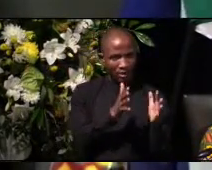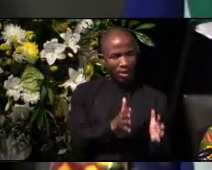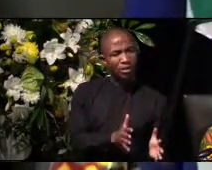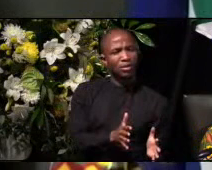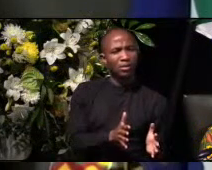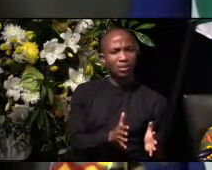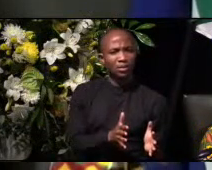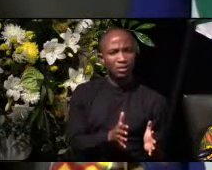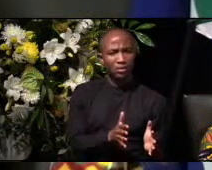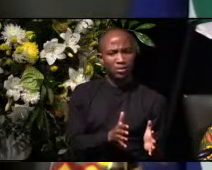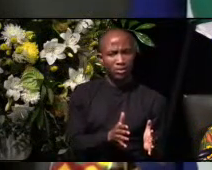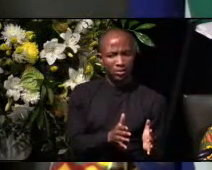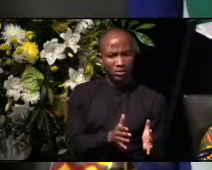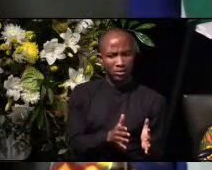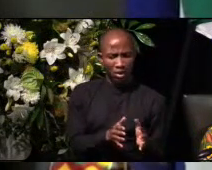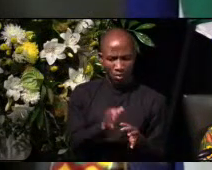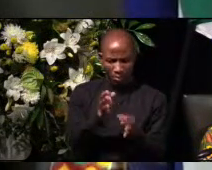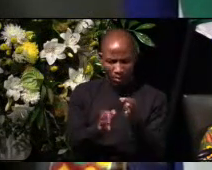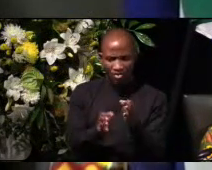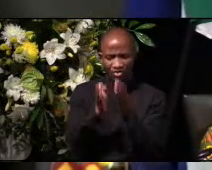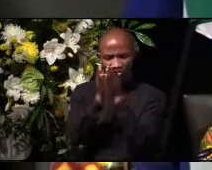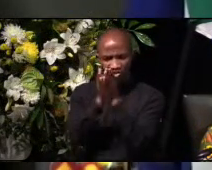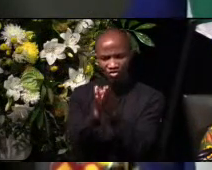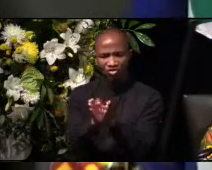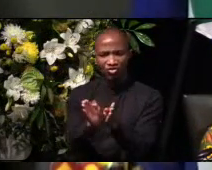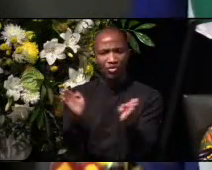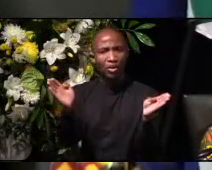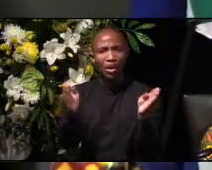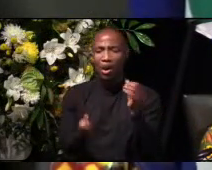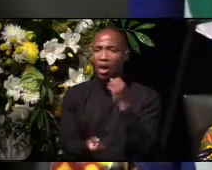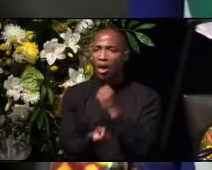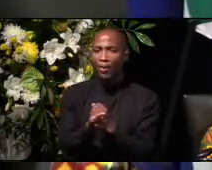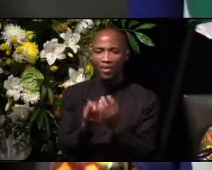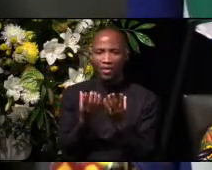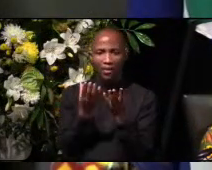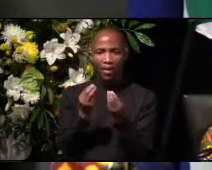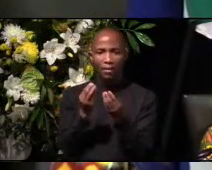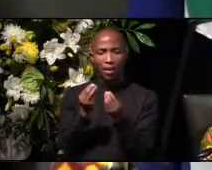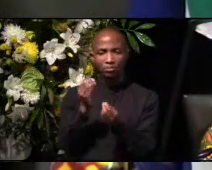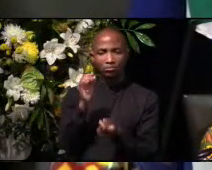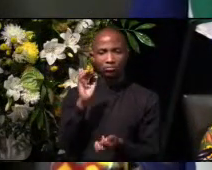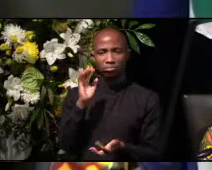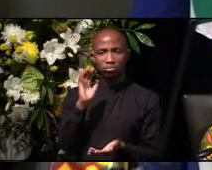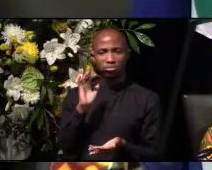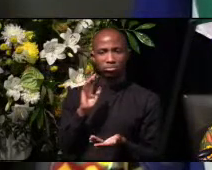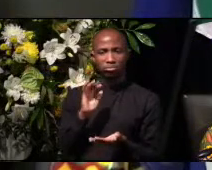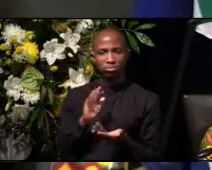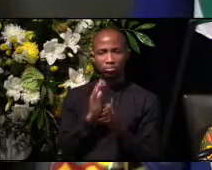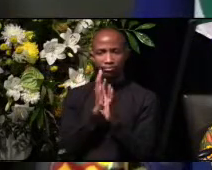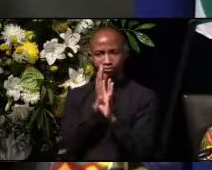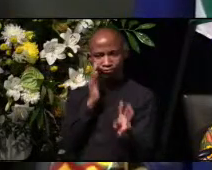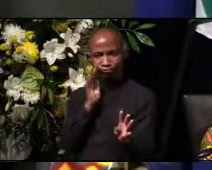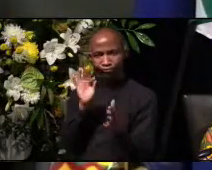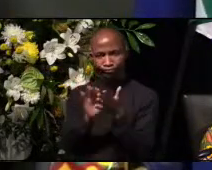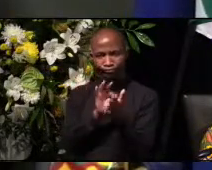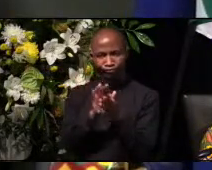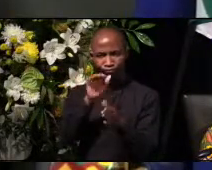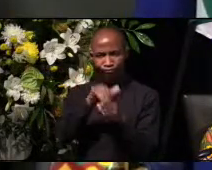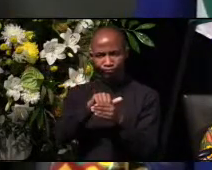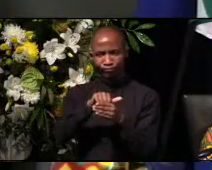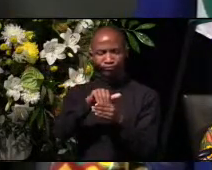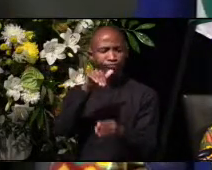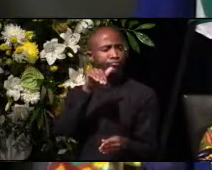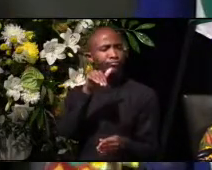politics in general and is going down with lower voter turnout at the moment political parties are basically